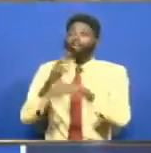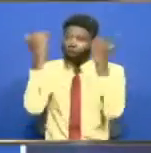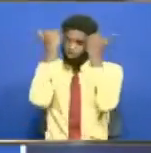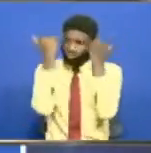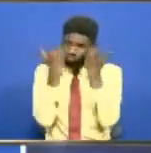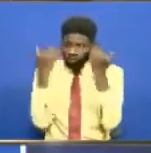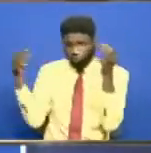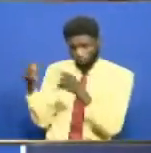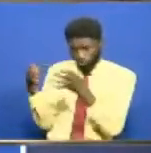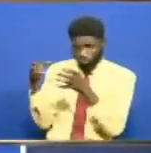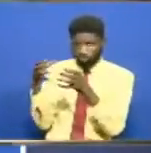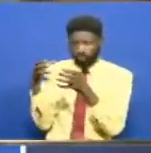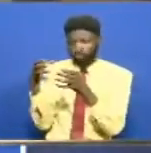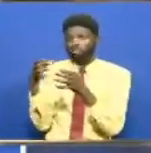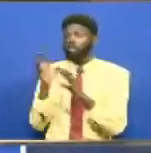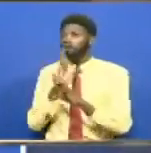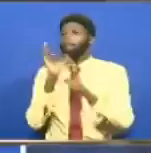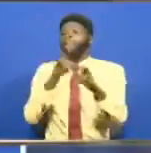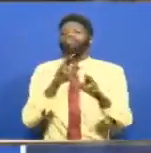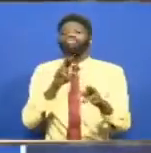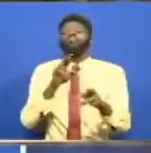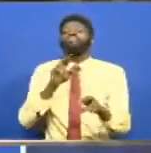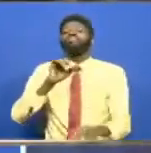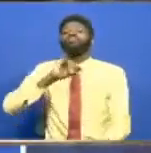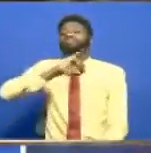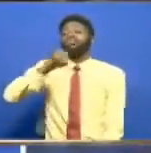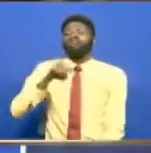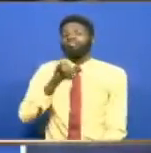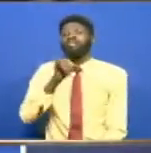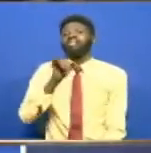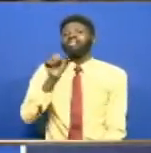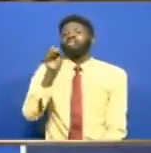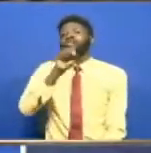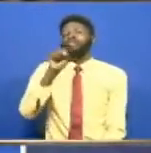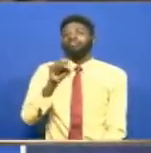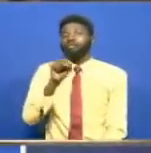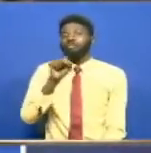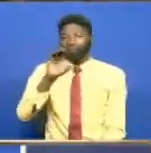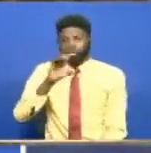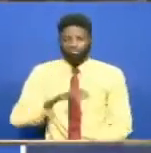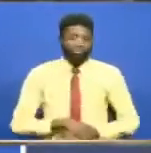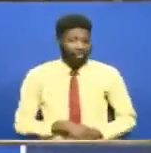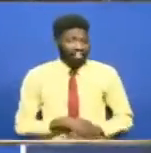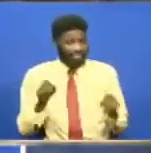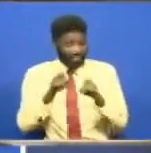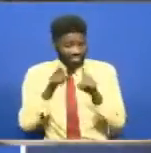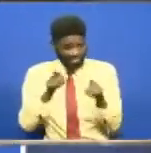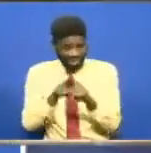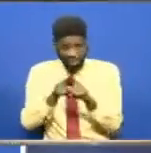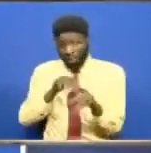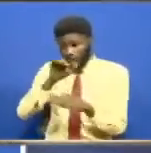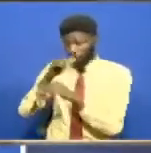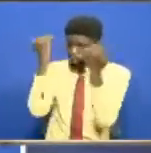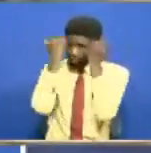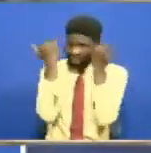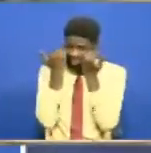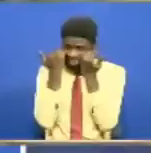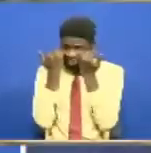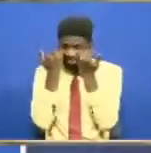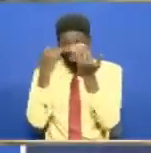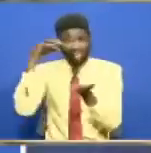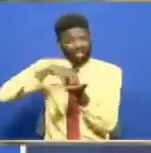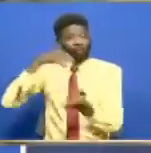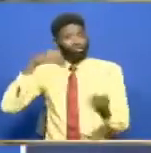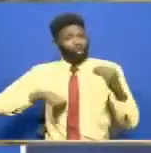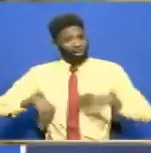Service Commission. The report also seeks to compel judiciary to dispense speedily with corruption-related cases. The